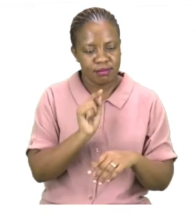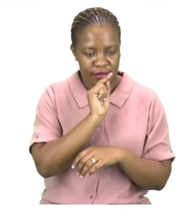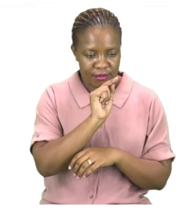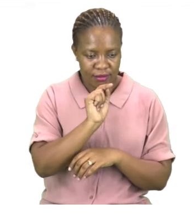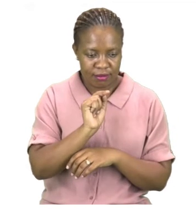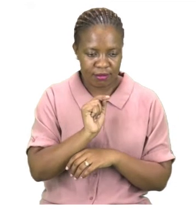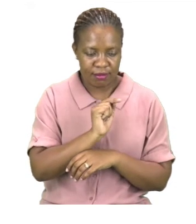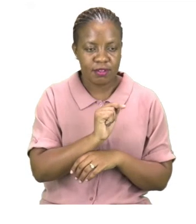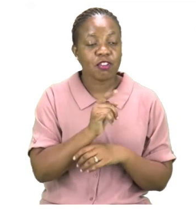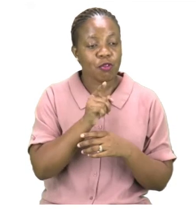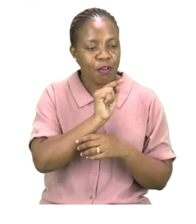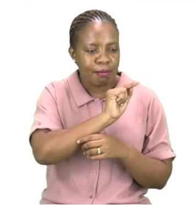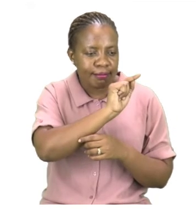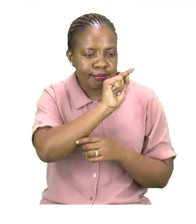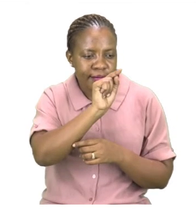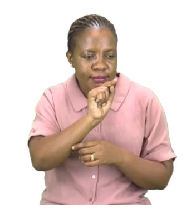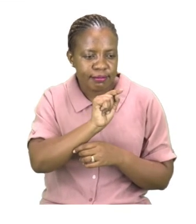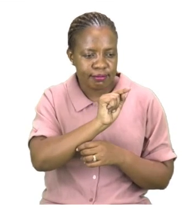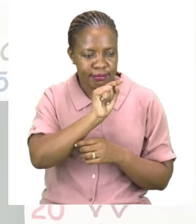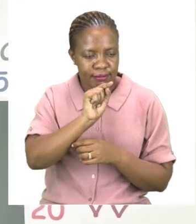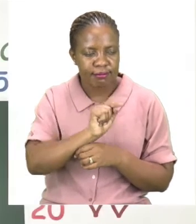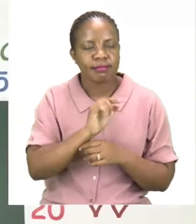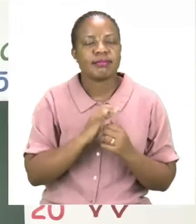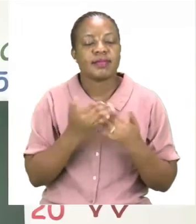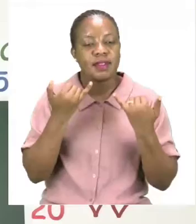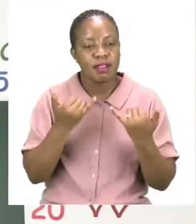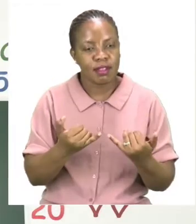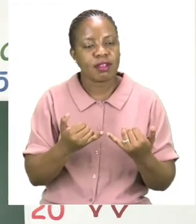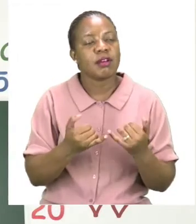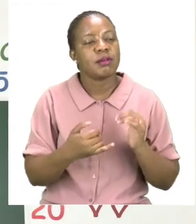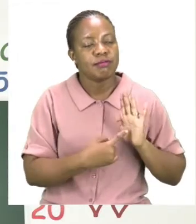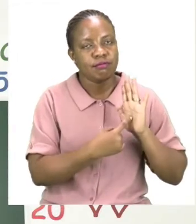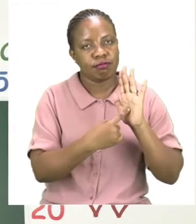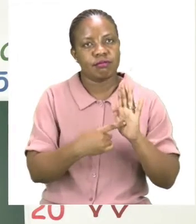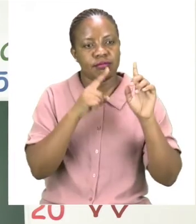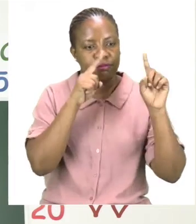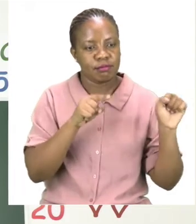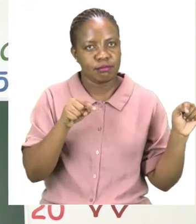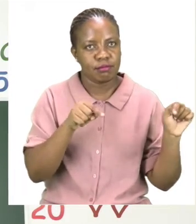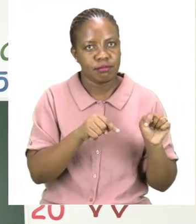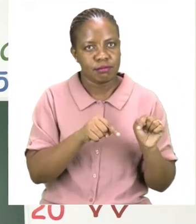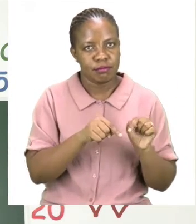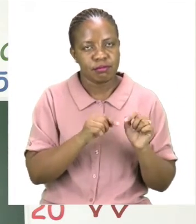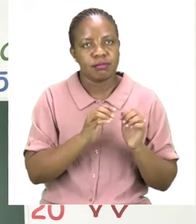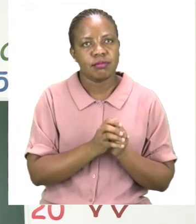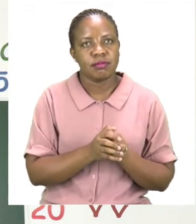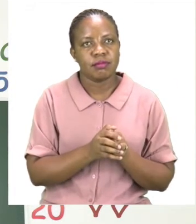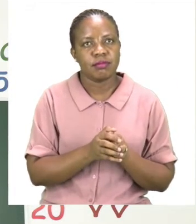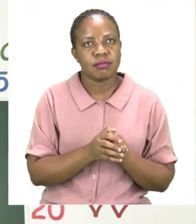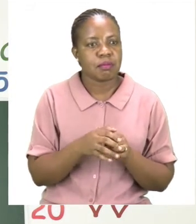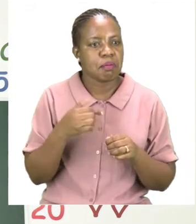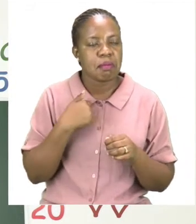one together. Let's take a look at the board. Now I don't have